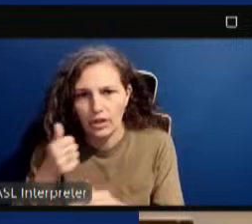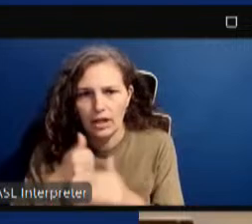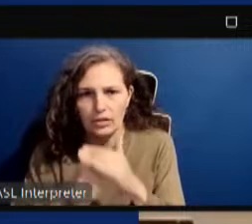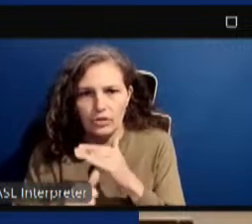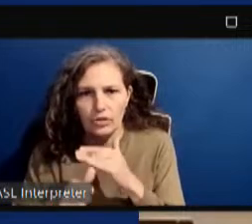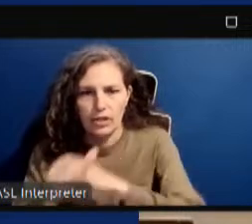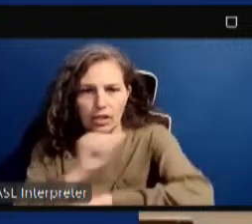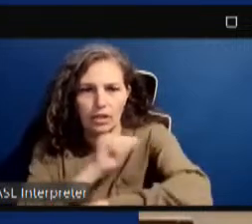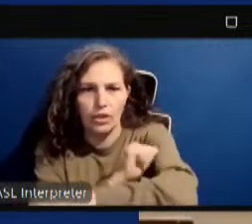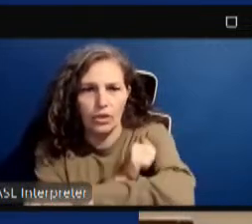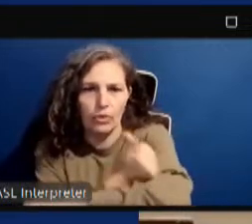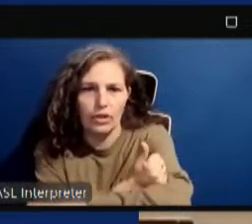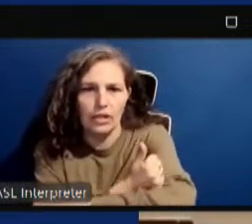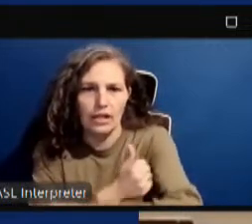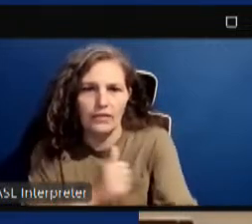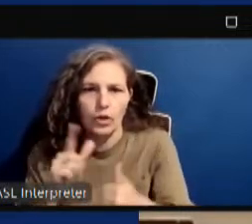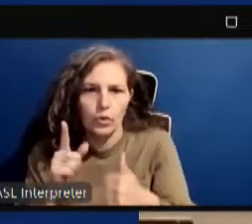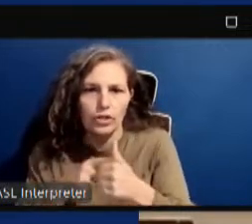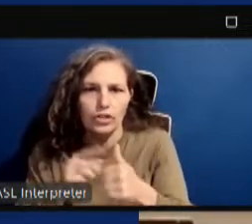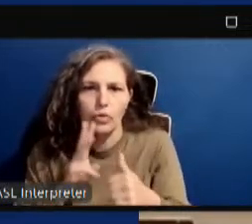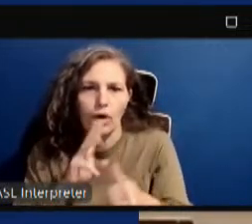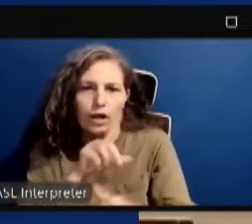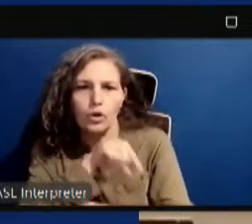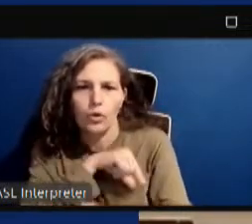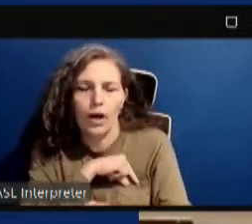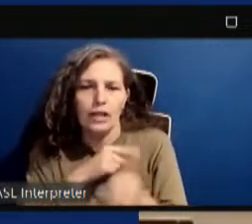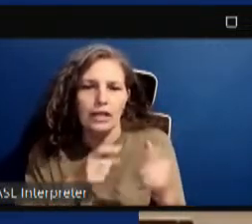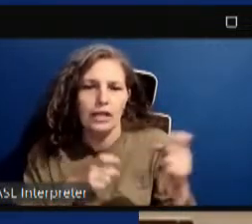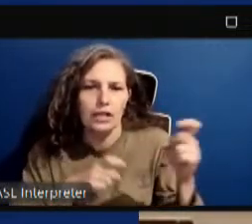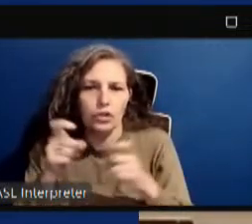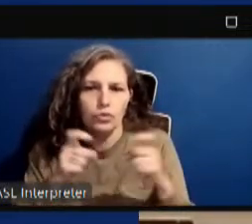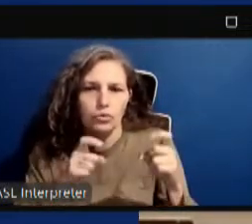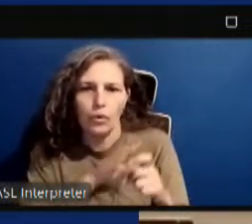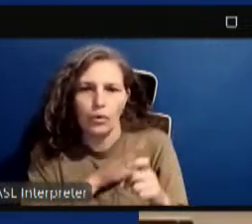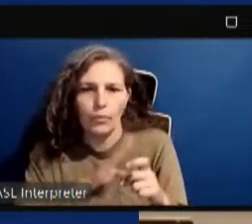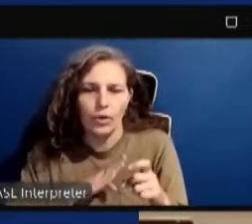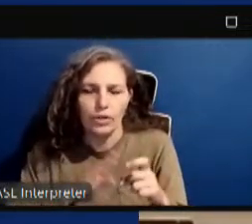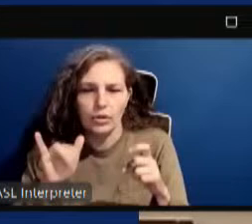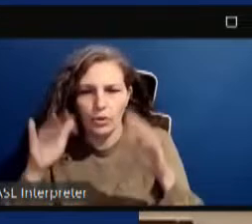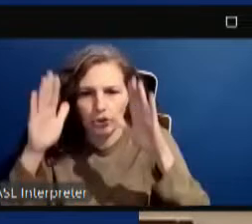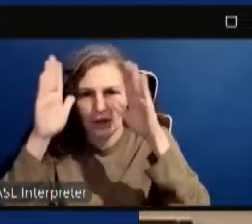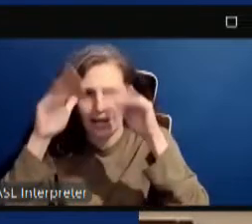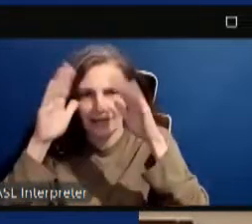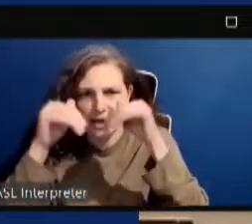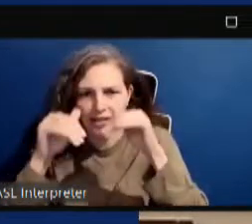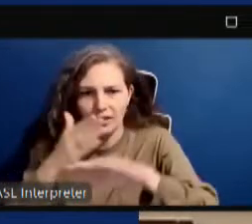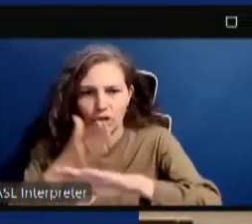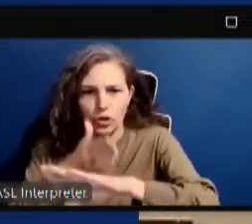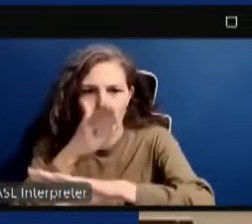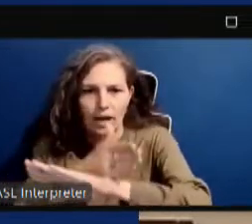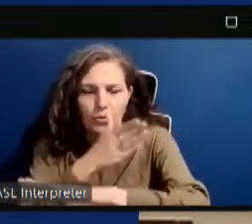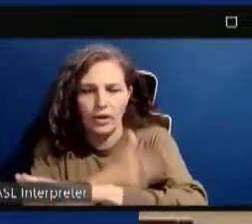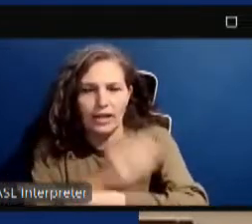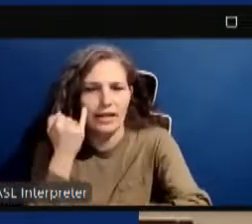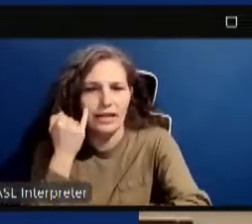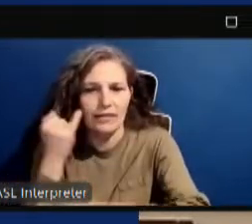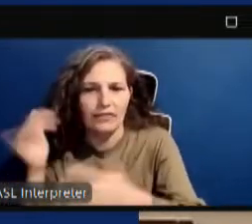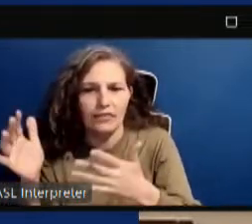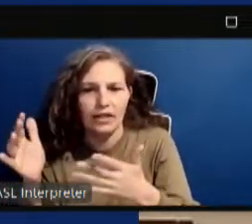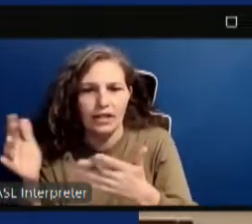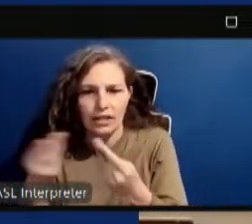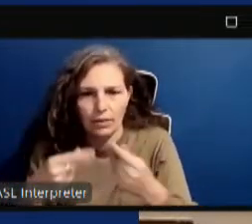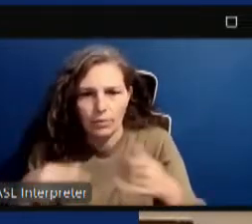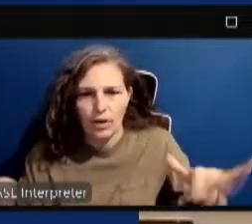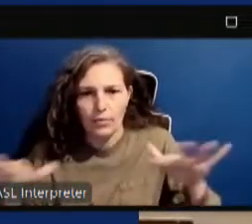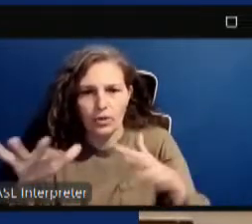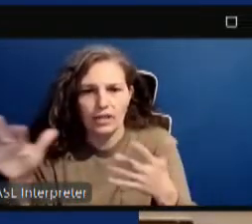Quality Control Board. And there is an expectation that those would have to be upgraded if the property was damaged, even if you're